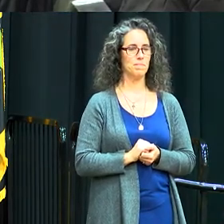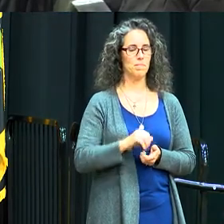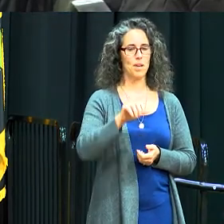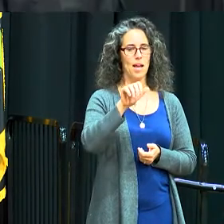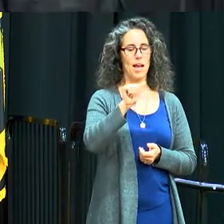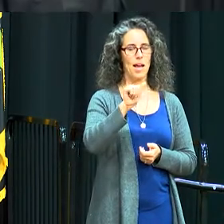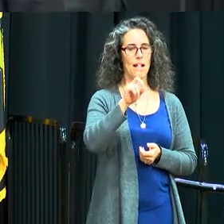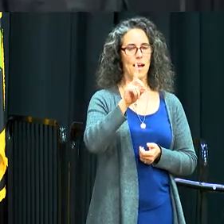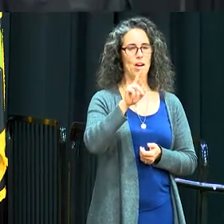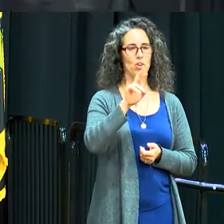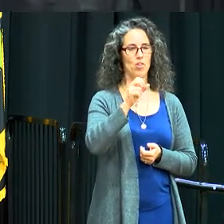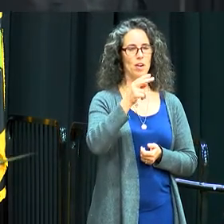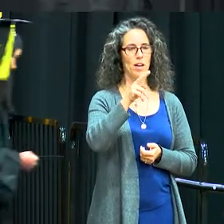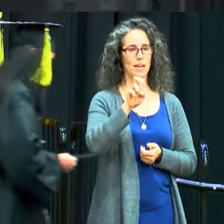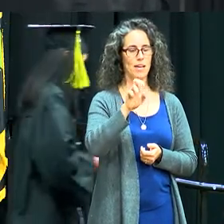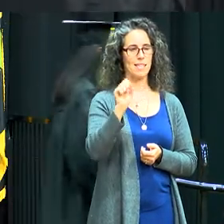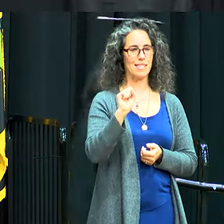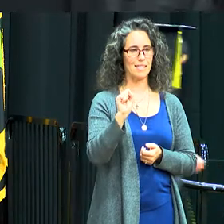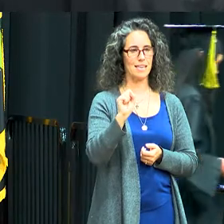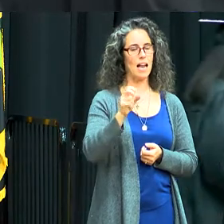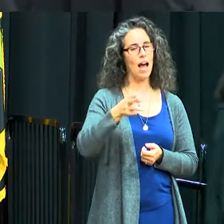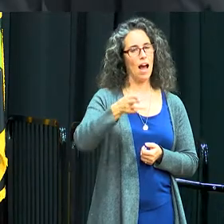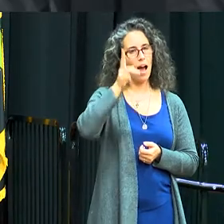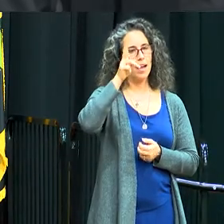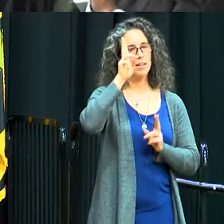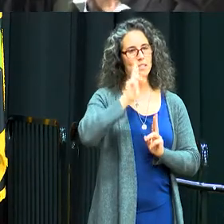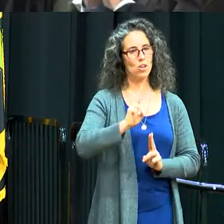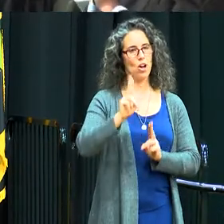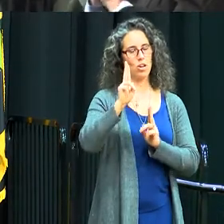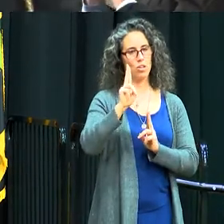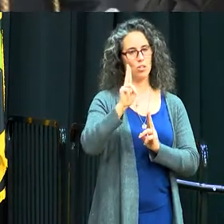Adrian Gaudreau Seaton, highest honors.